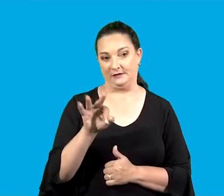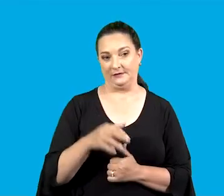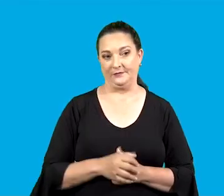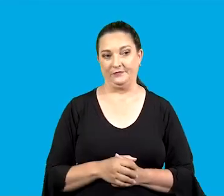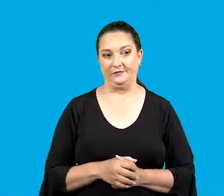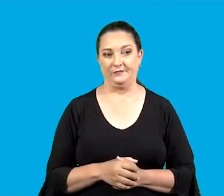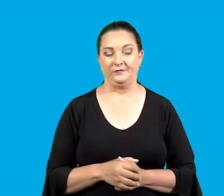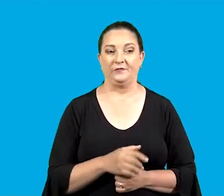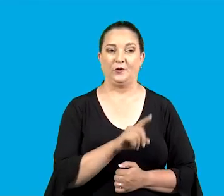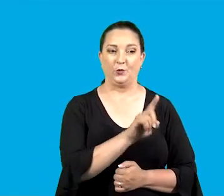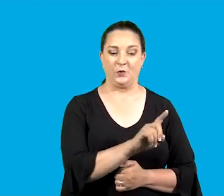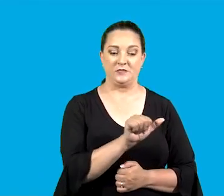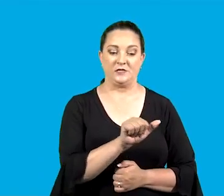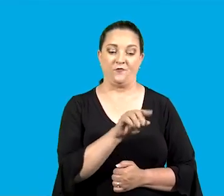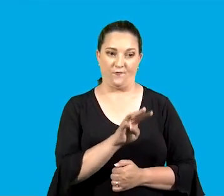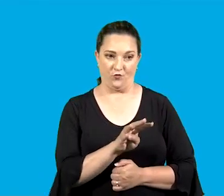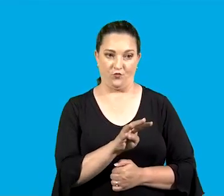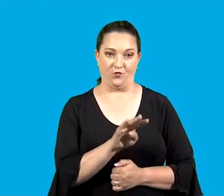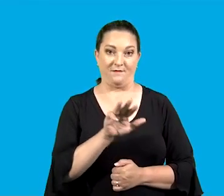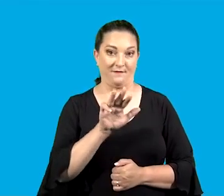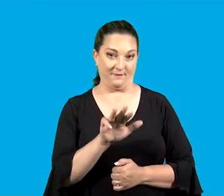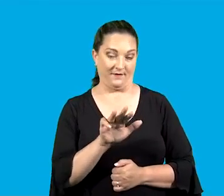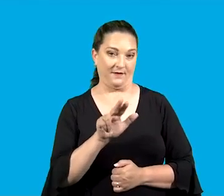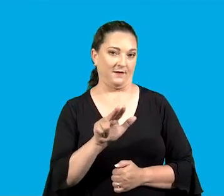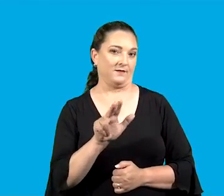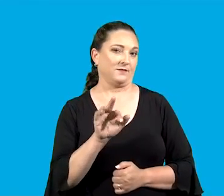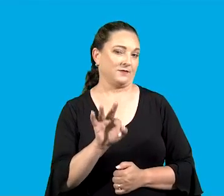164,983. So I'll come here get